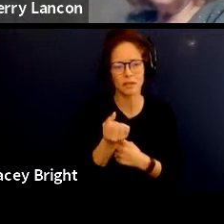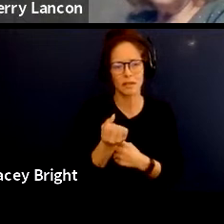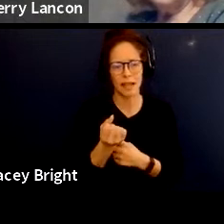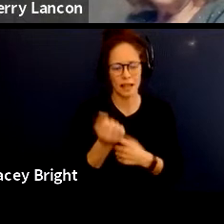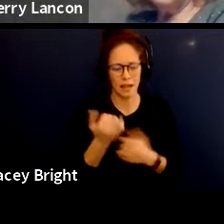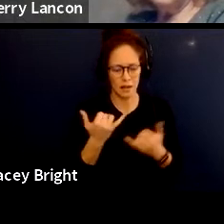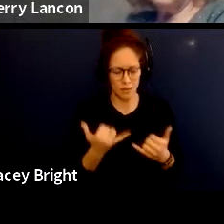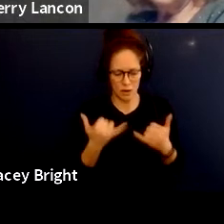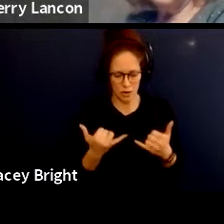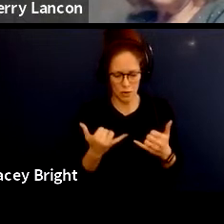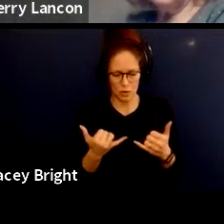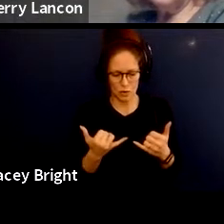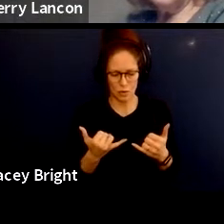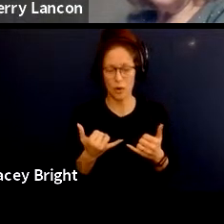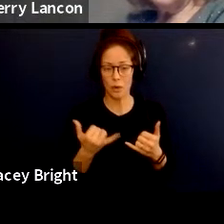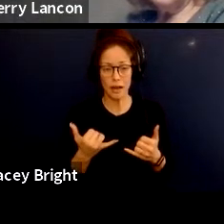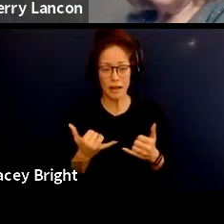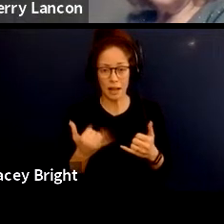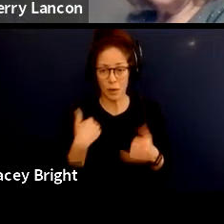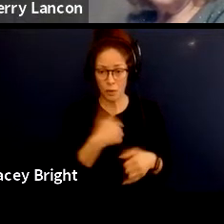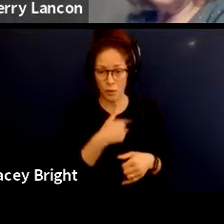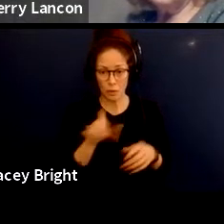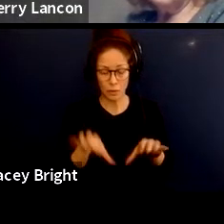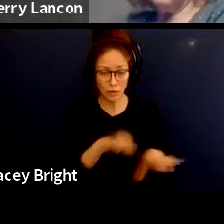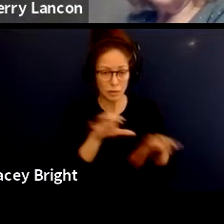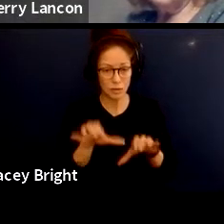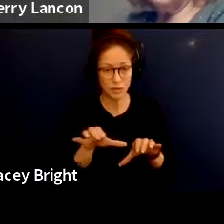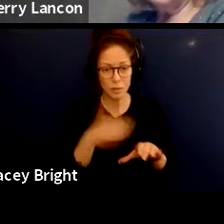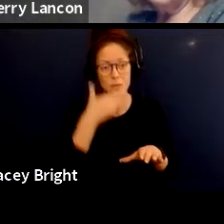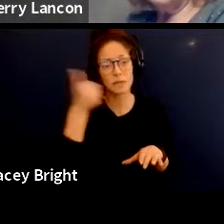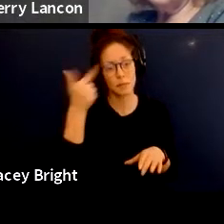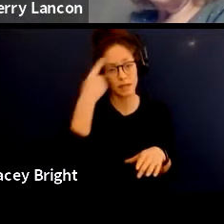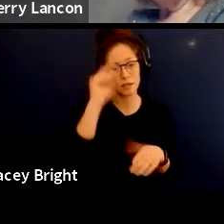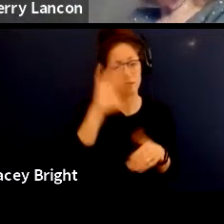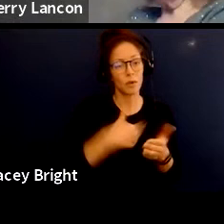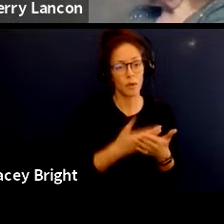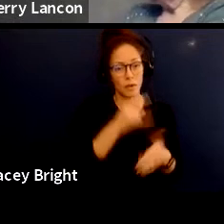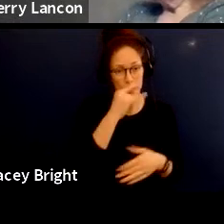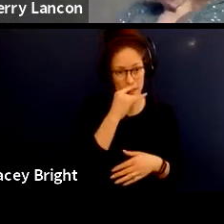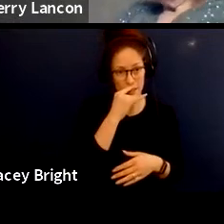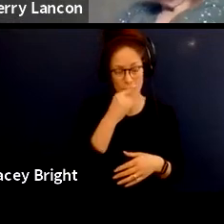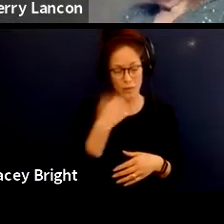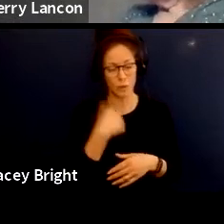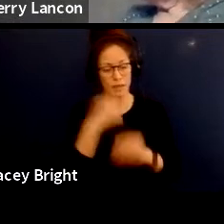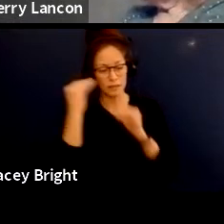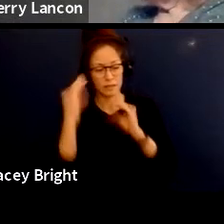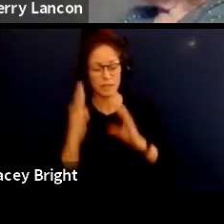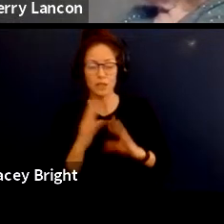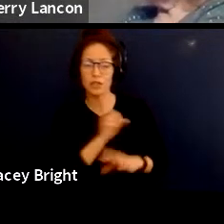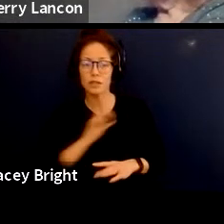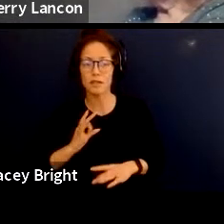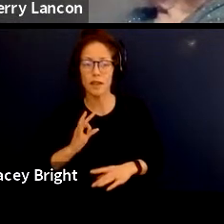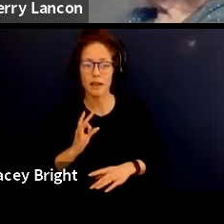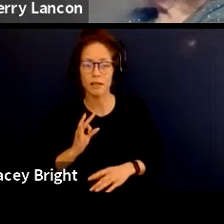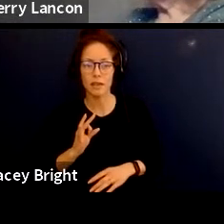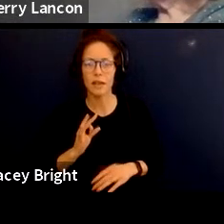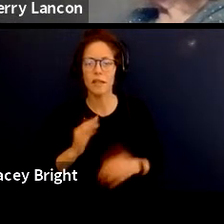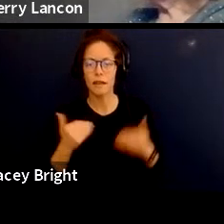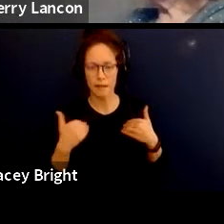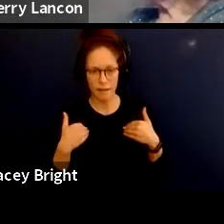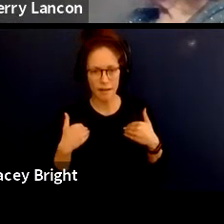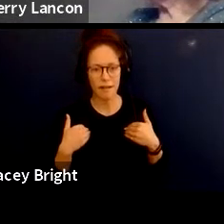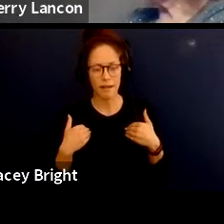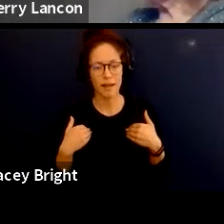understanding that what we had to do was what was best for our kids. We have teachers and staff who have underlying health